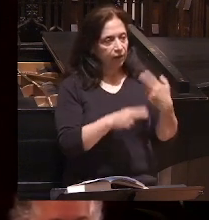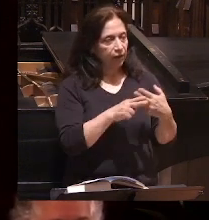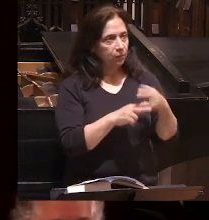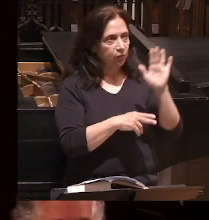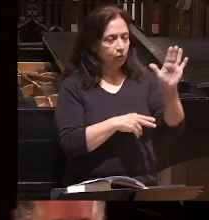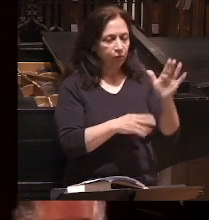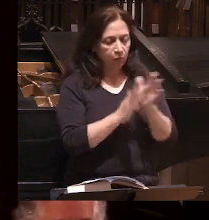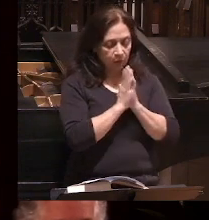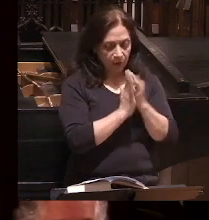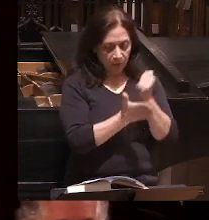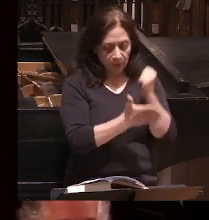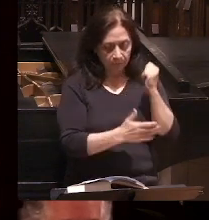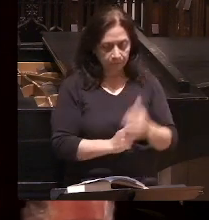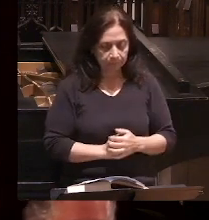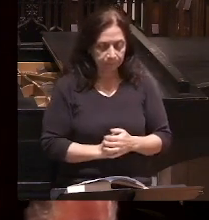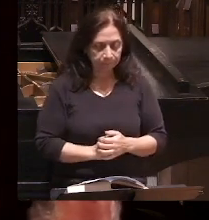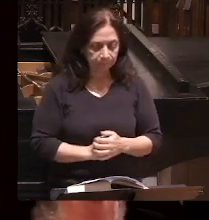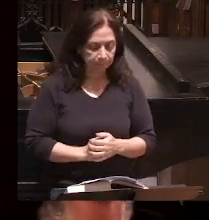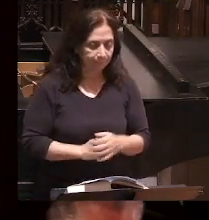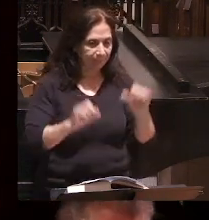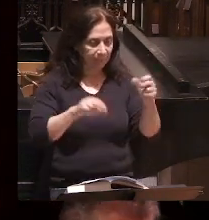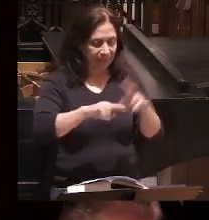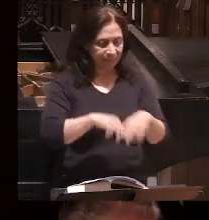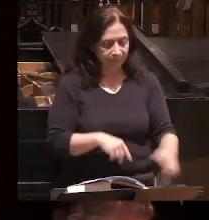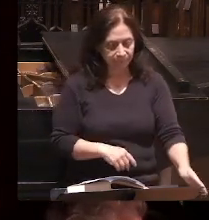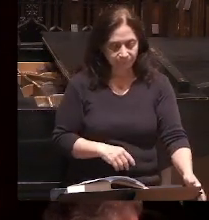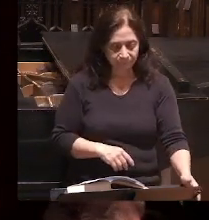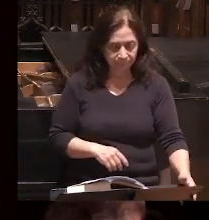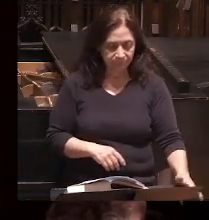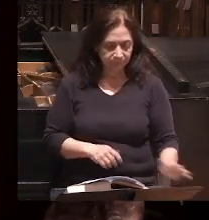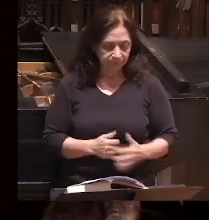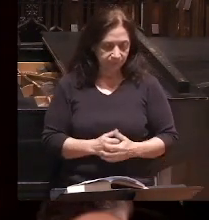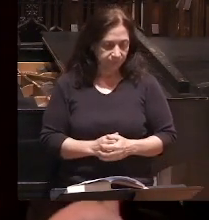pray. Amen. Please be seated.